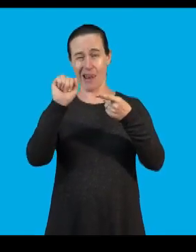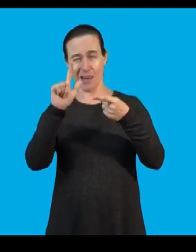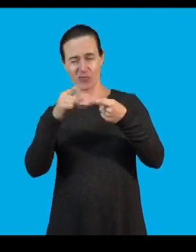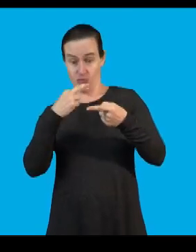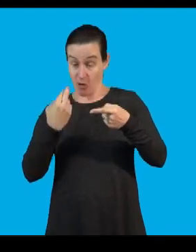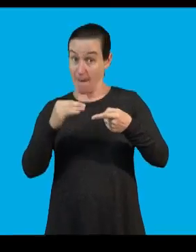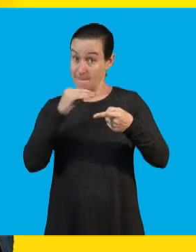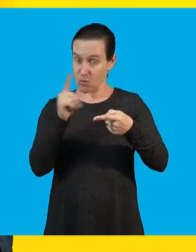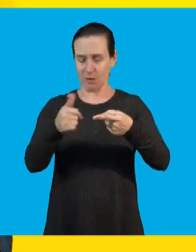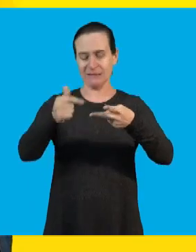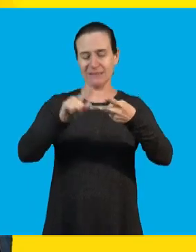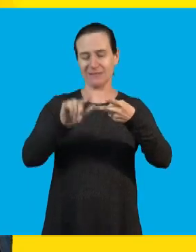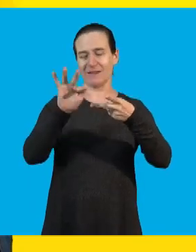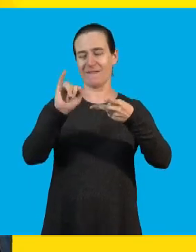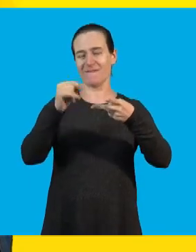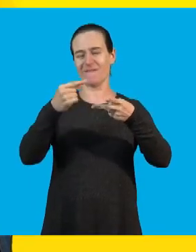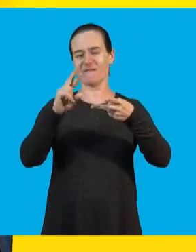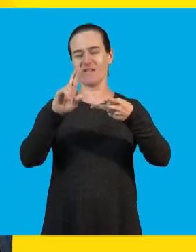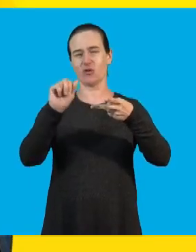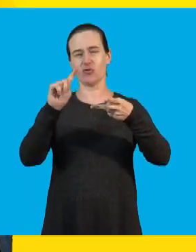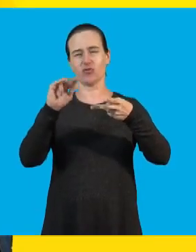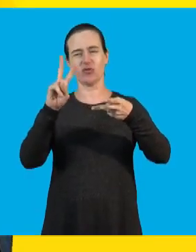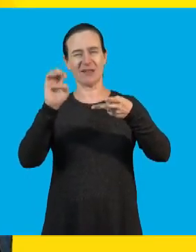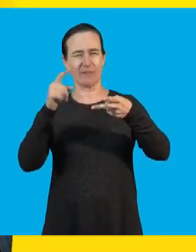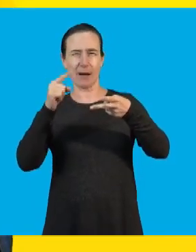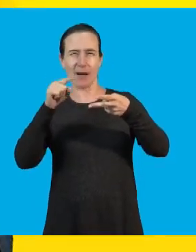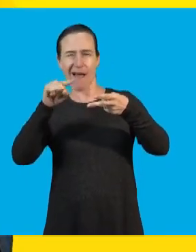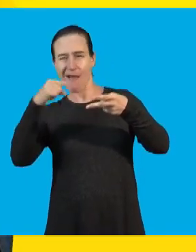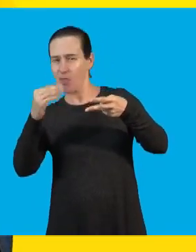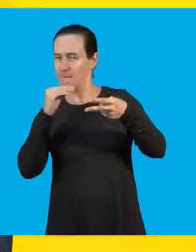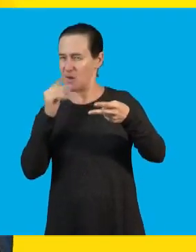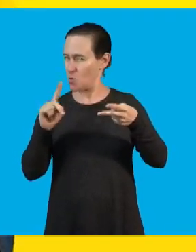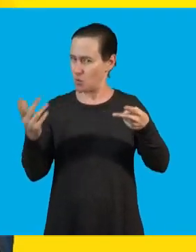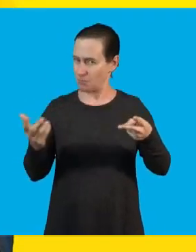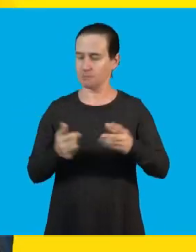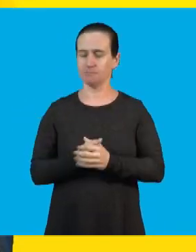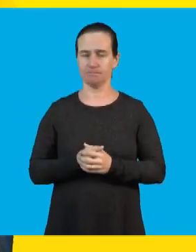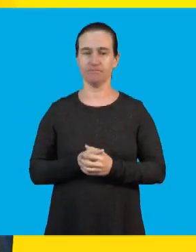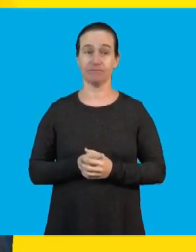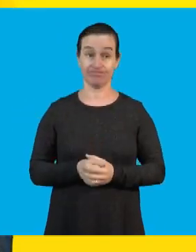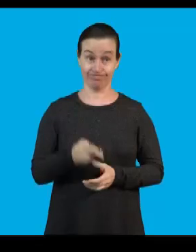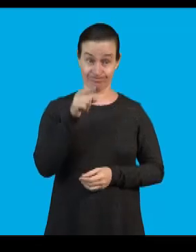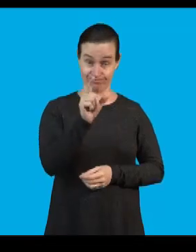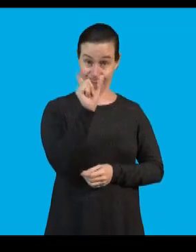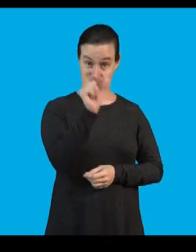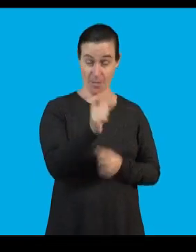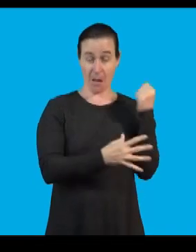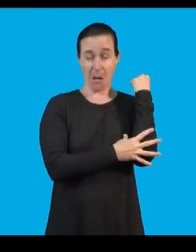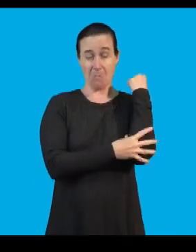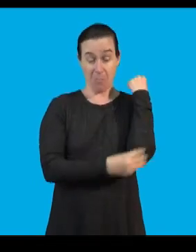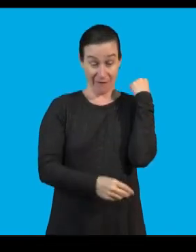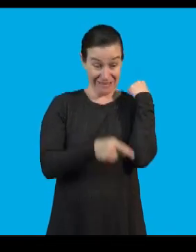all right, so that we understand what is happening in this paragraph. So we've identified that